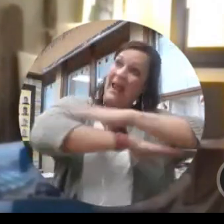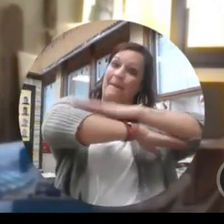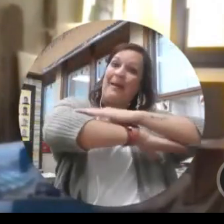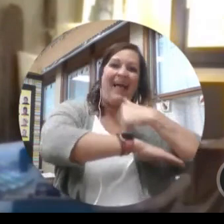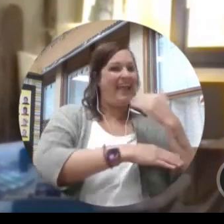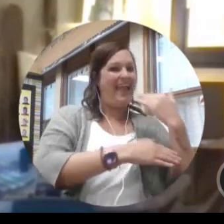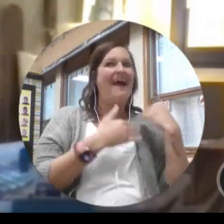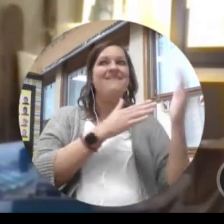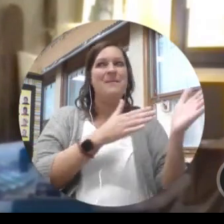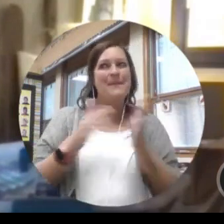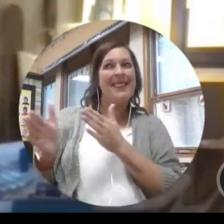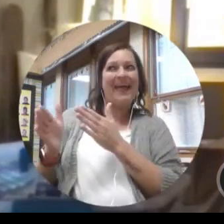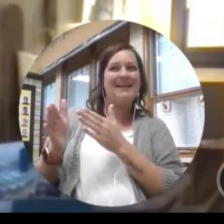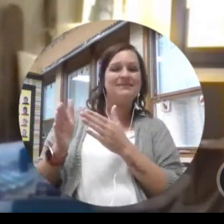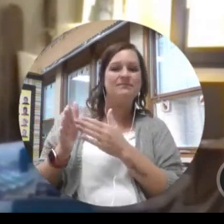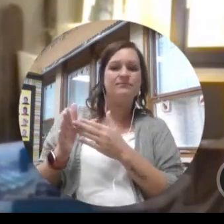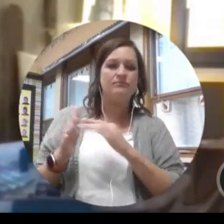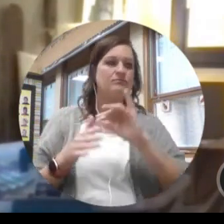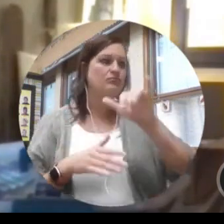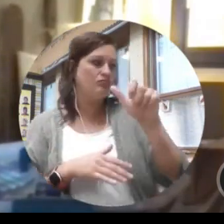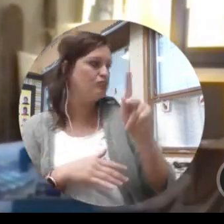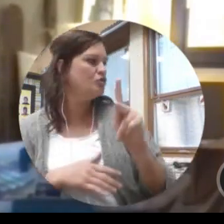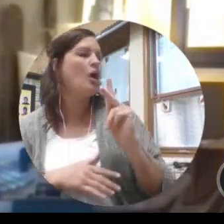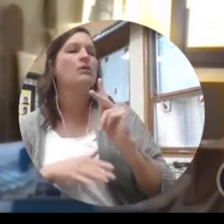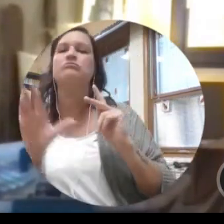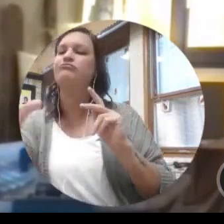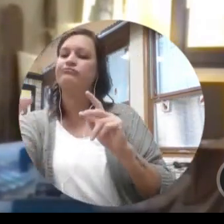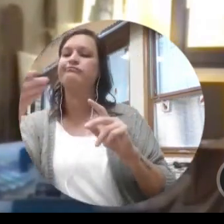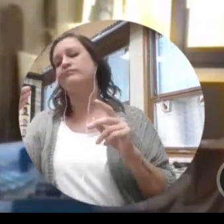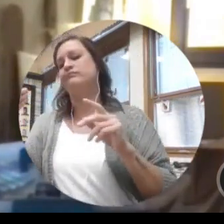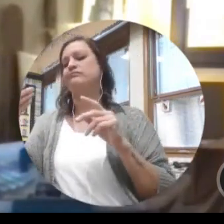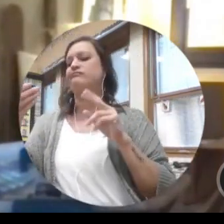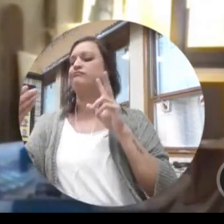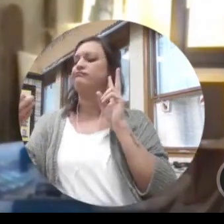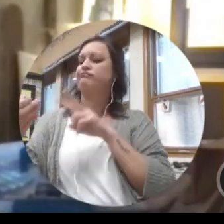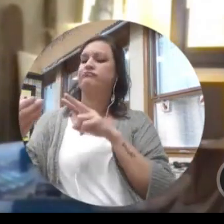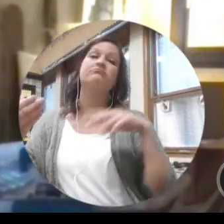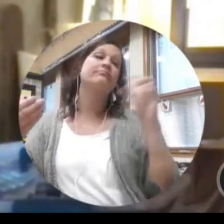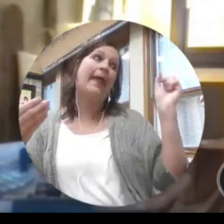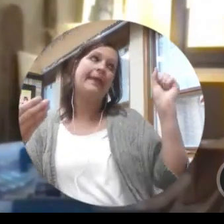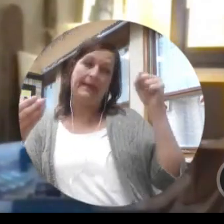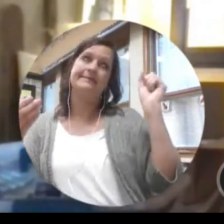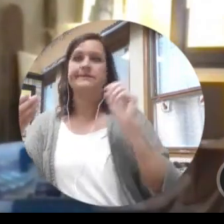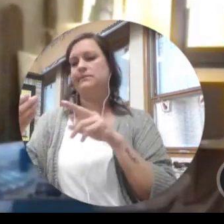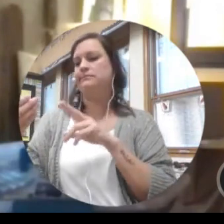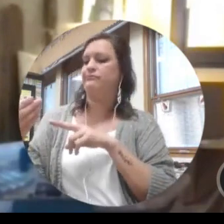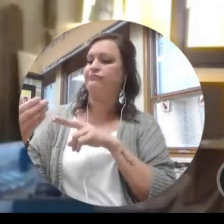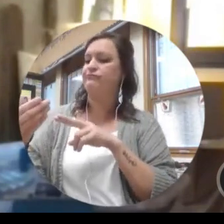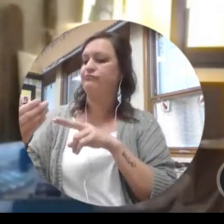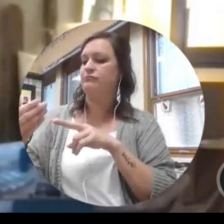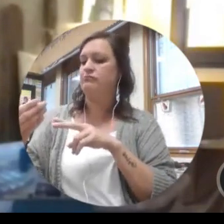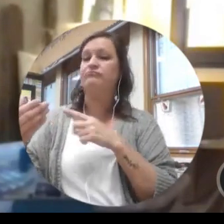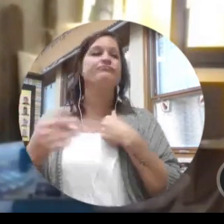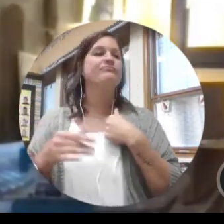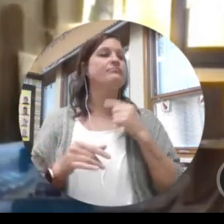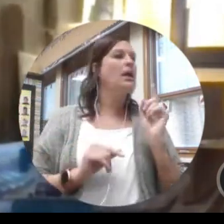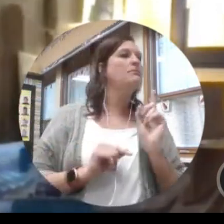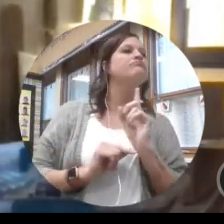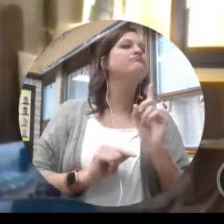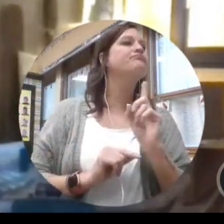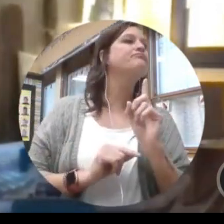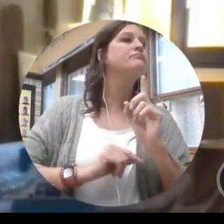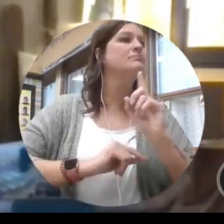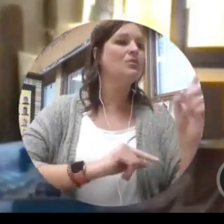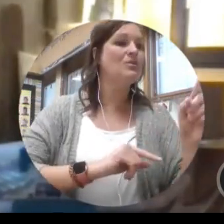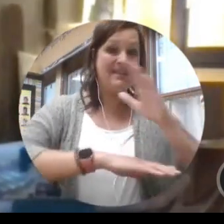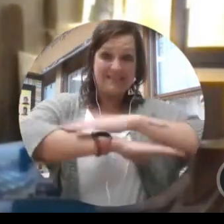He pulled out the Encyclopedia of Animals from the stacks without even looking at me. Yes. I picked a table with 4 seats and put extra